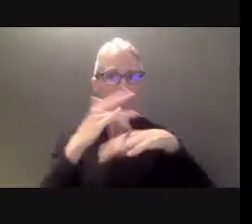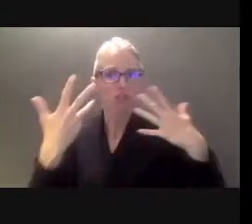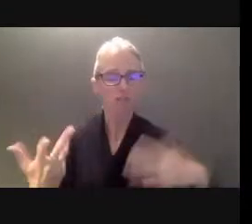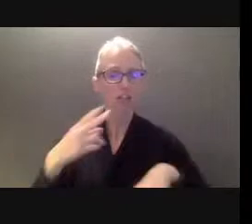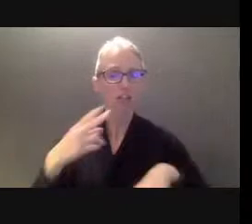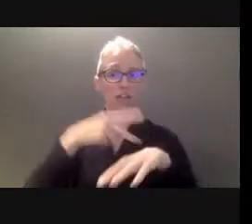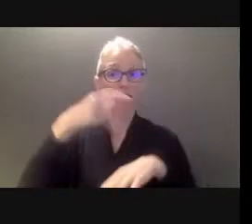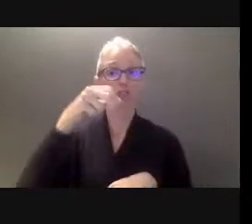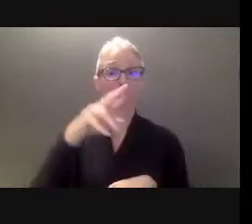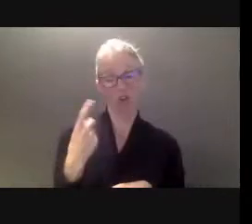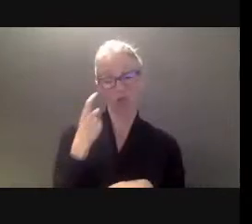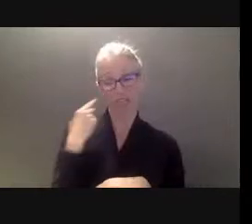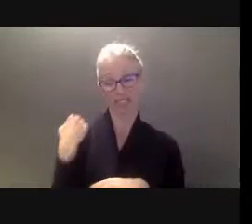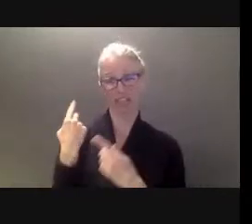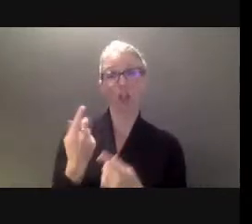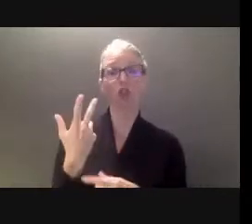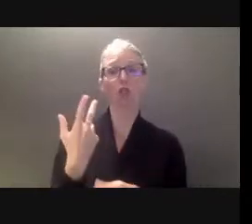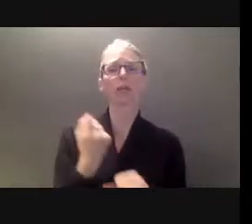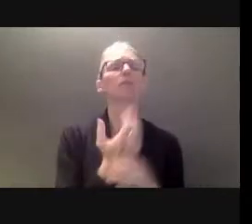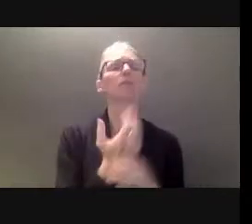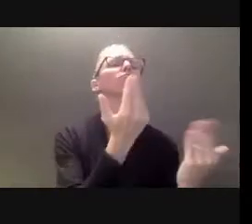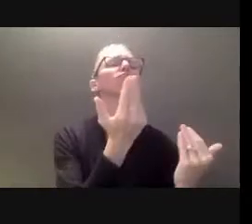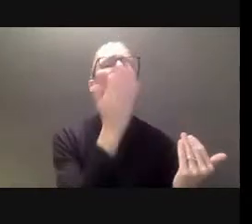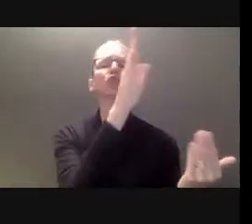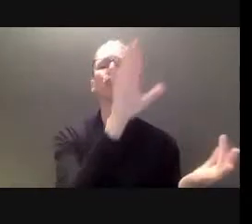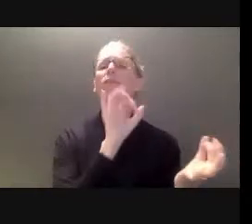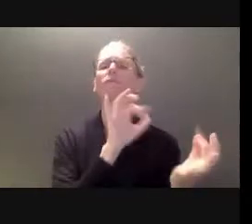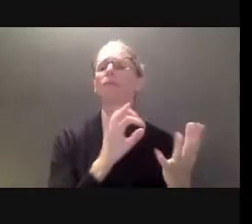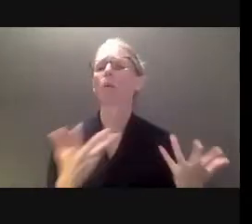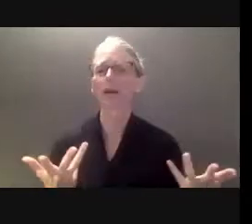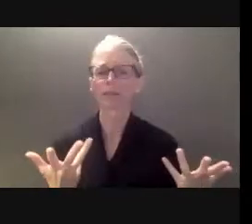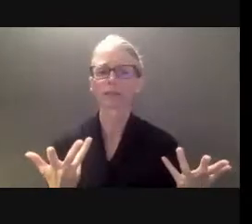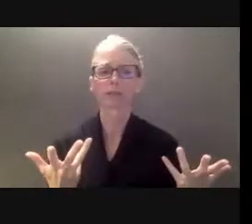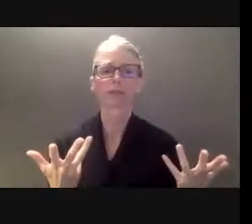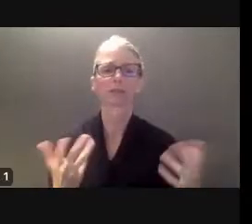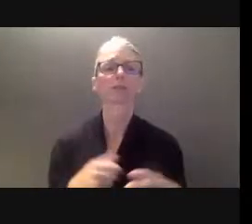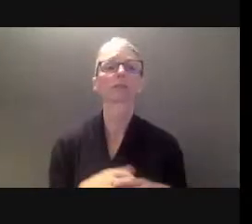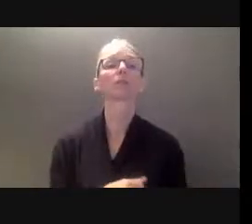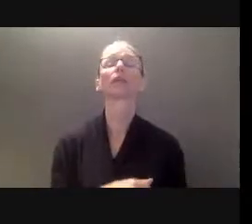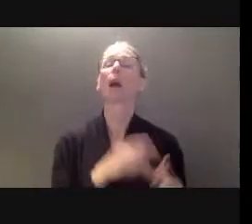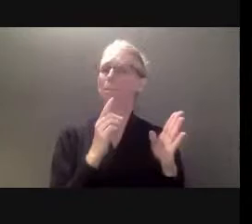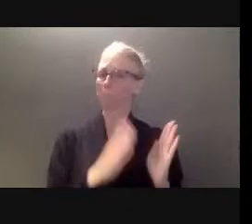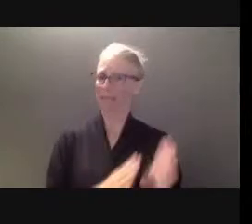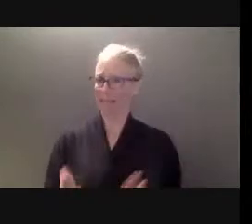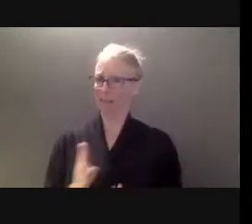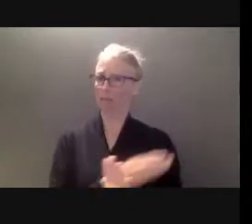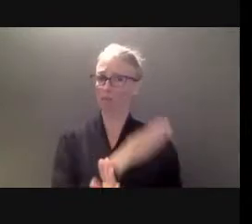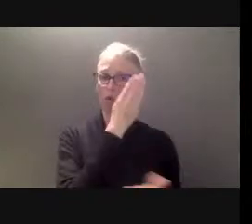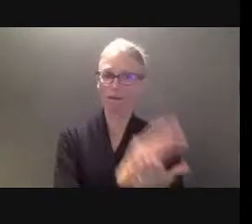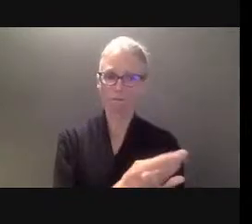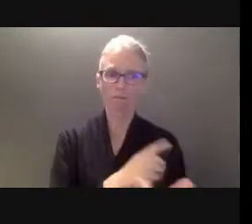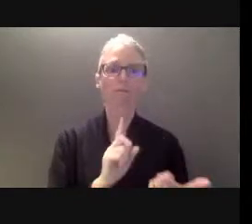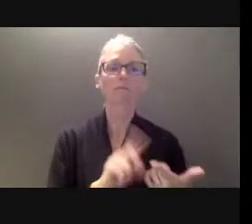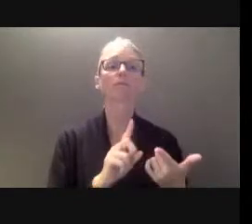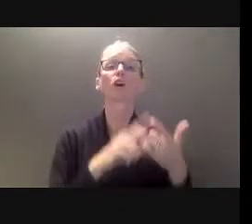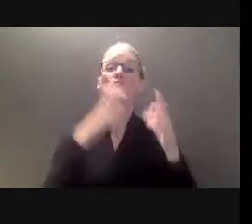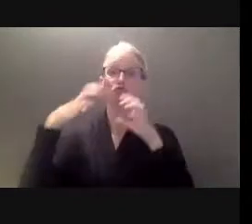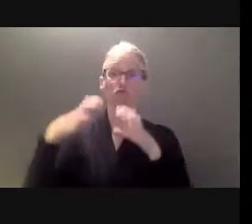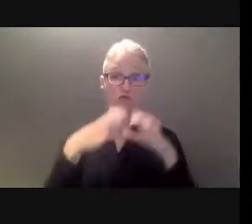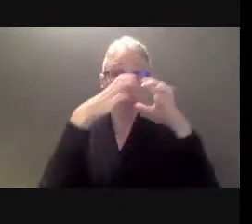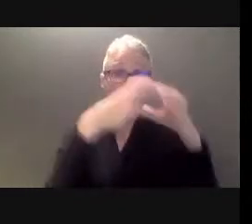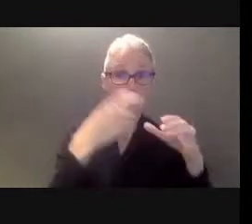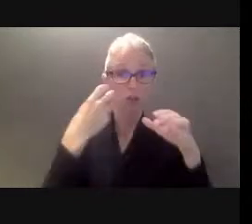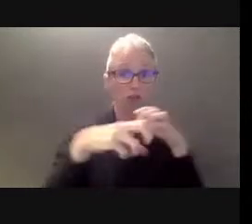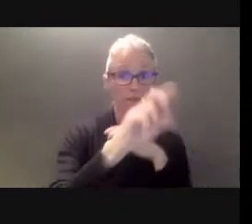their experiences planning their park visit, traveling to the park, participating in activities at the park, and we wanted to hear about